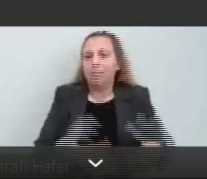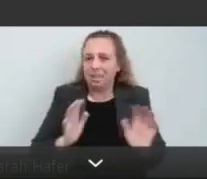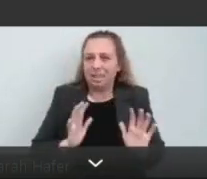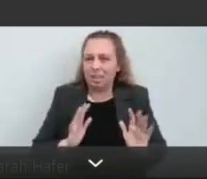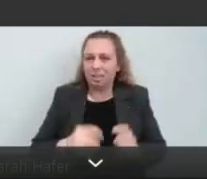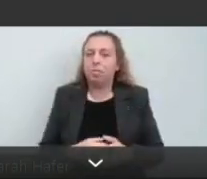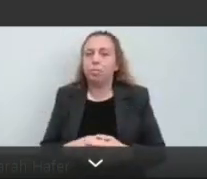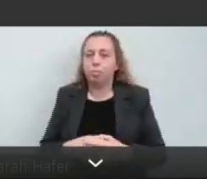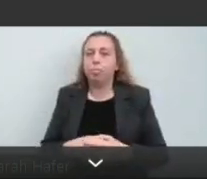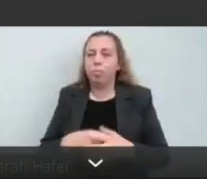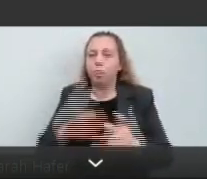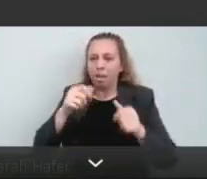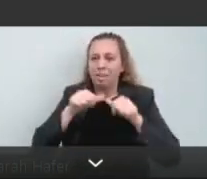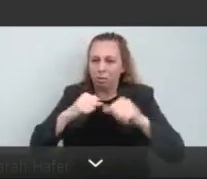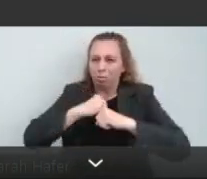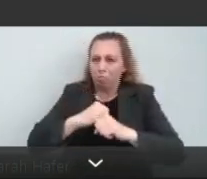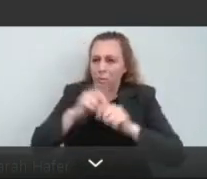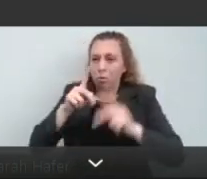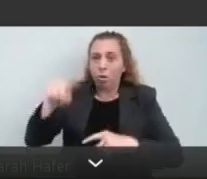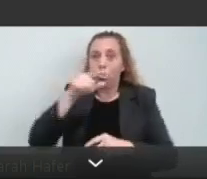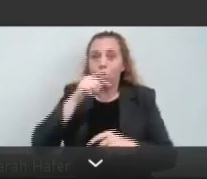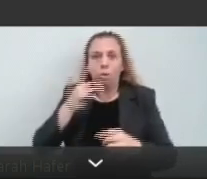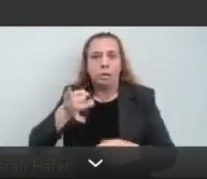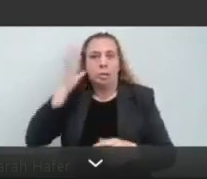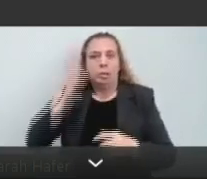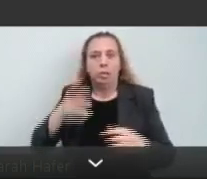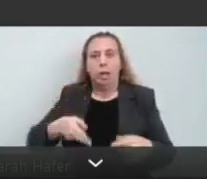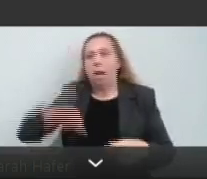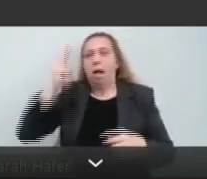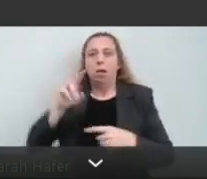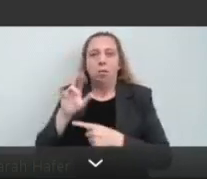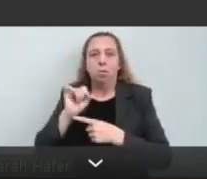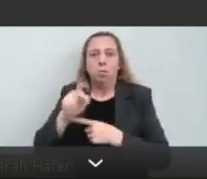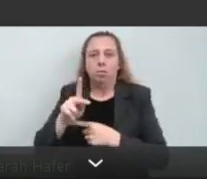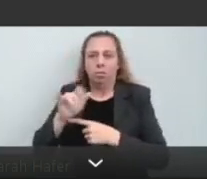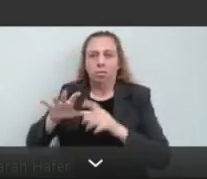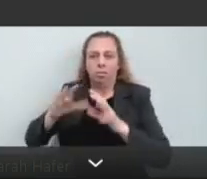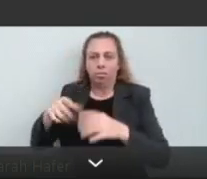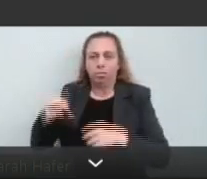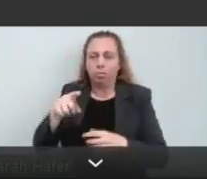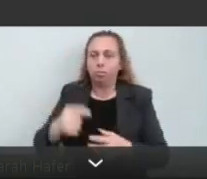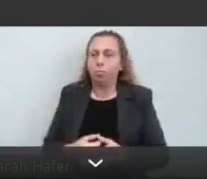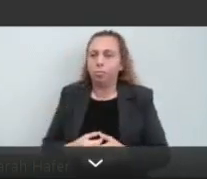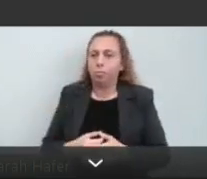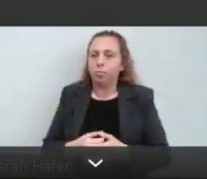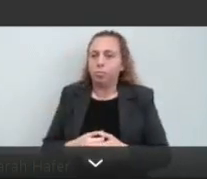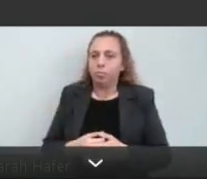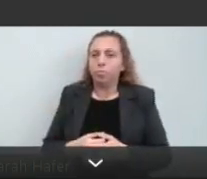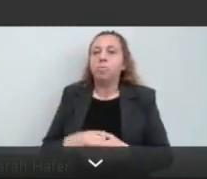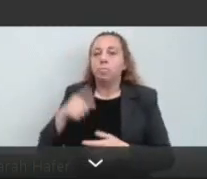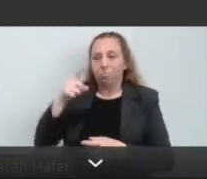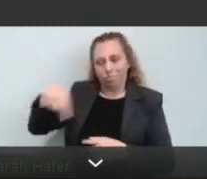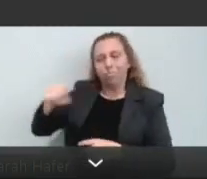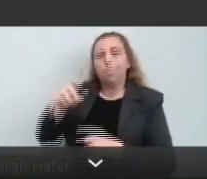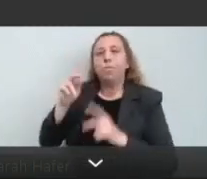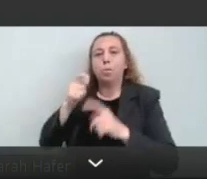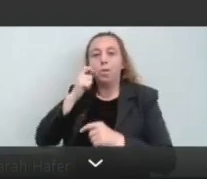severe illness. We now know clearly that that includes people from communities of color, the